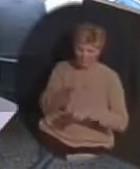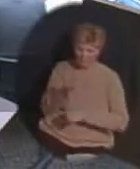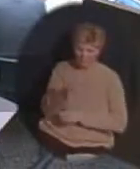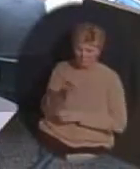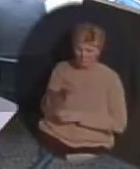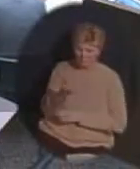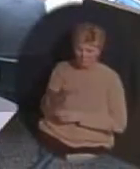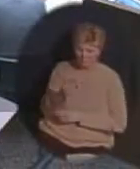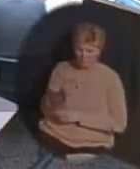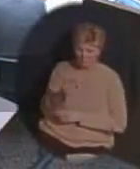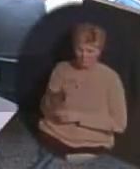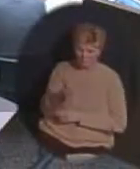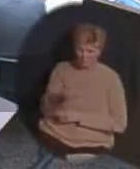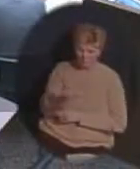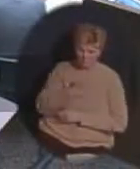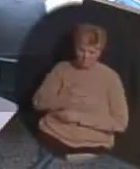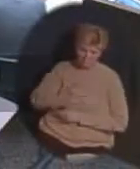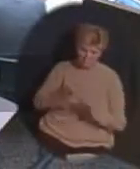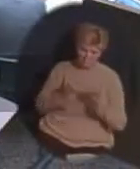Oh.